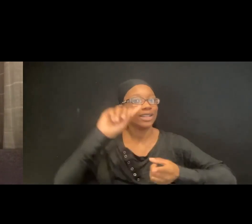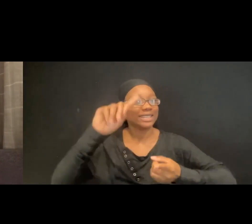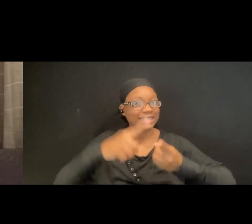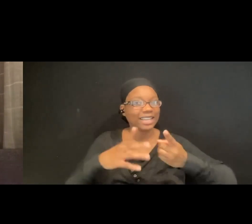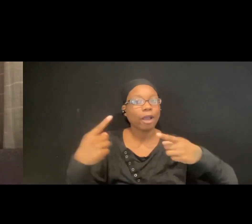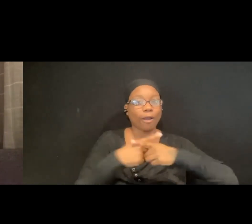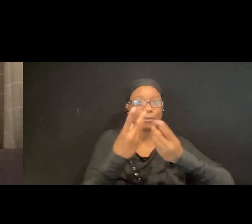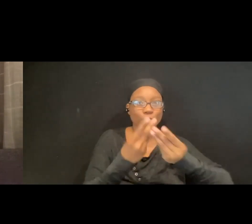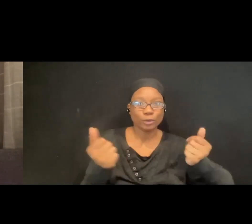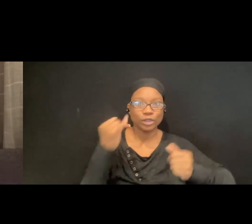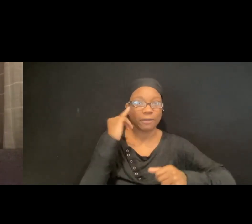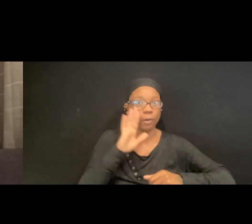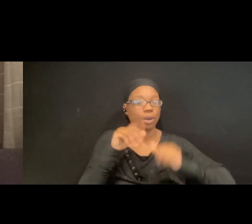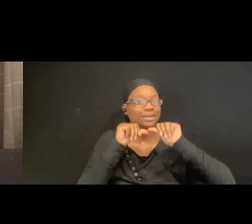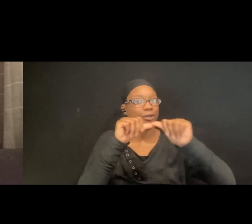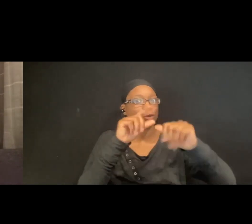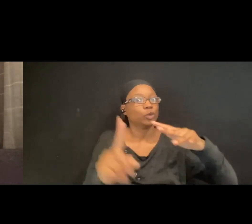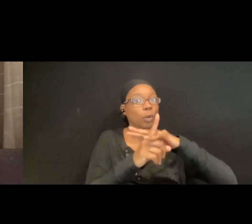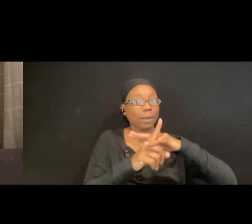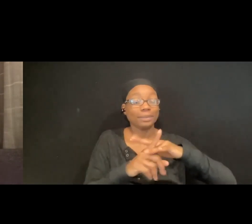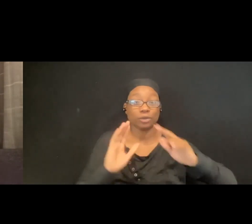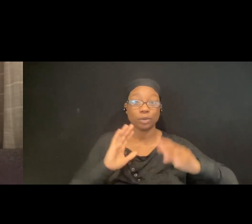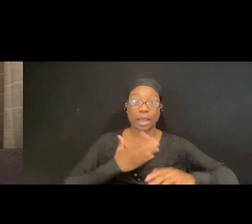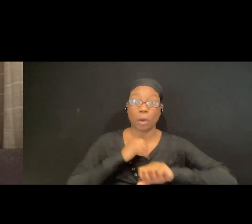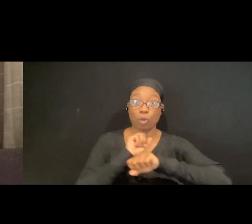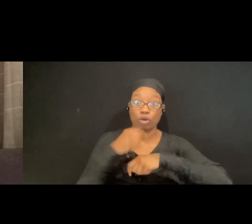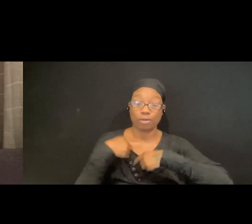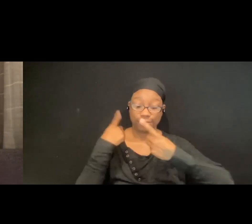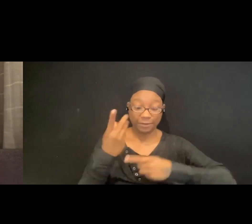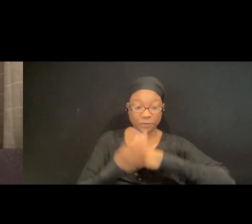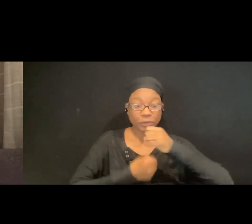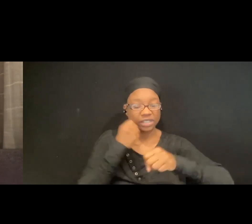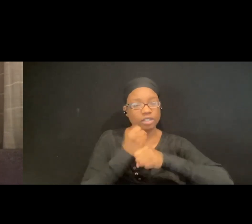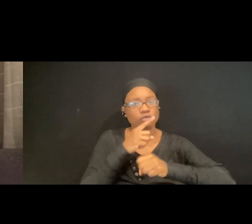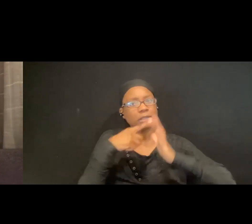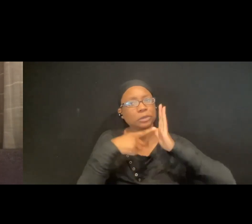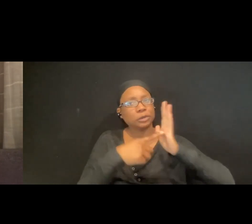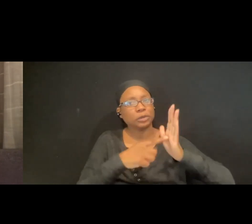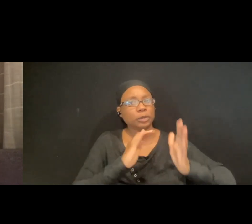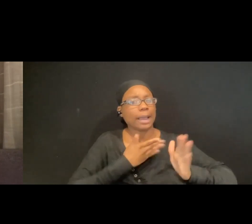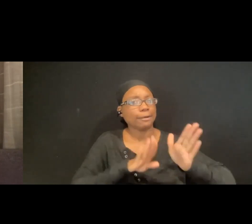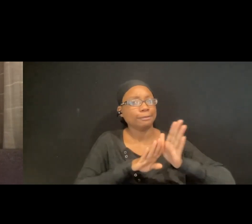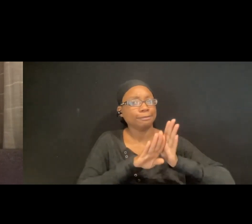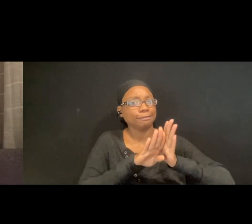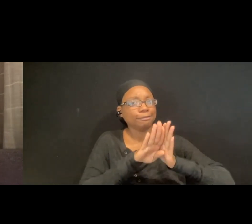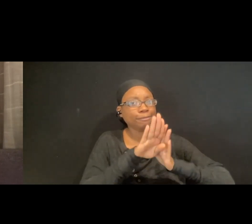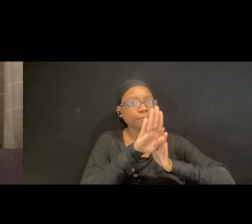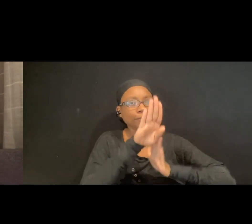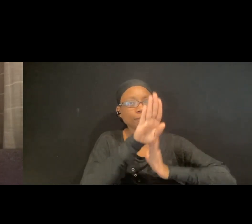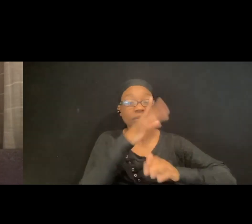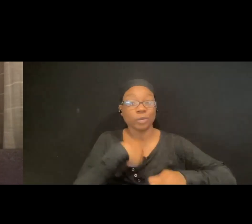work that we've done over the years has been a reflection of that, that building. And we wouldn't be able to do it without each